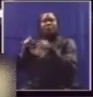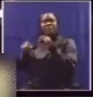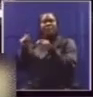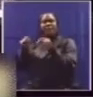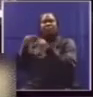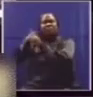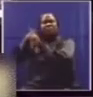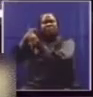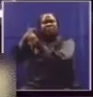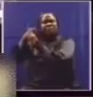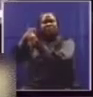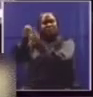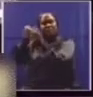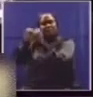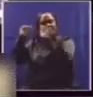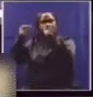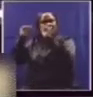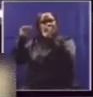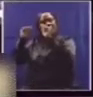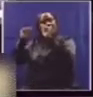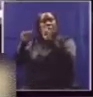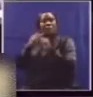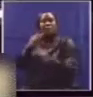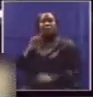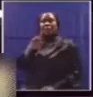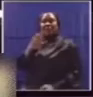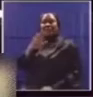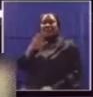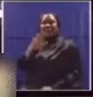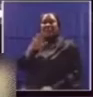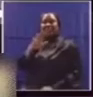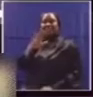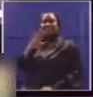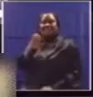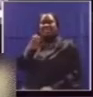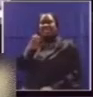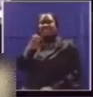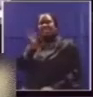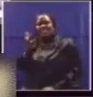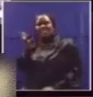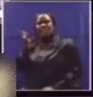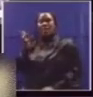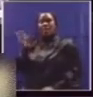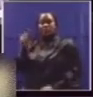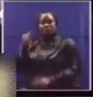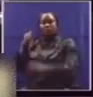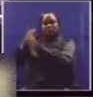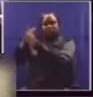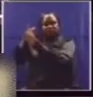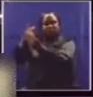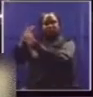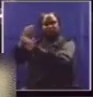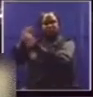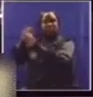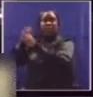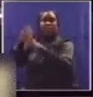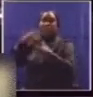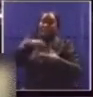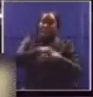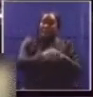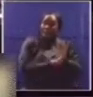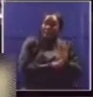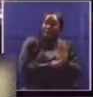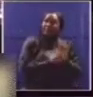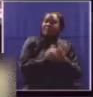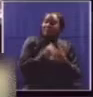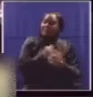the 40s and 50s, 1940s and 50s, laid the path in declaring both in the African claims and in the Freedom Charter